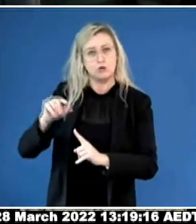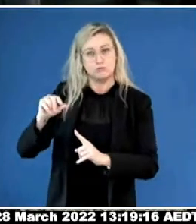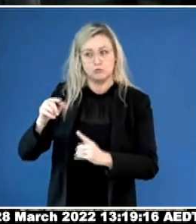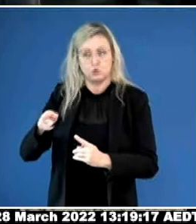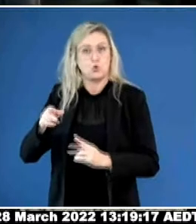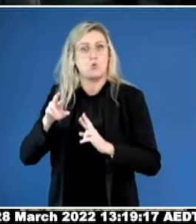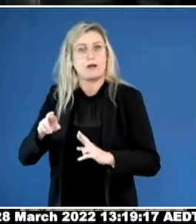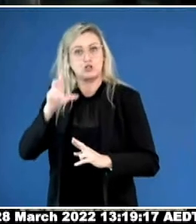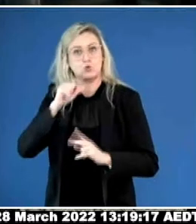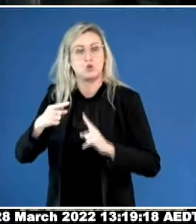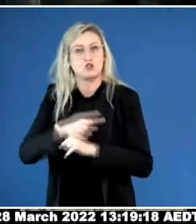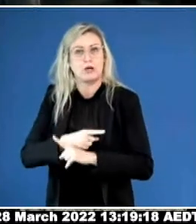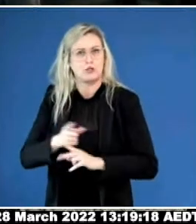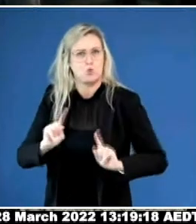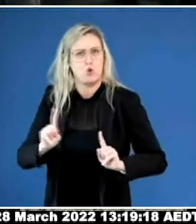Well, some of the things that I reflect,